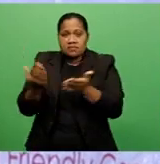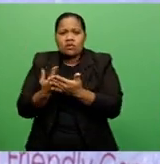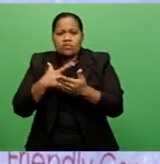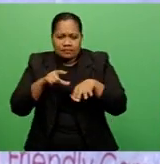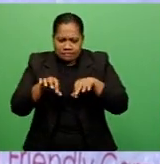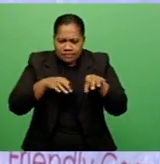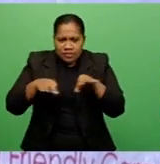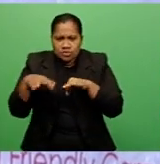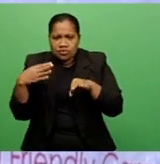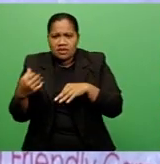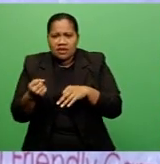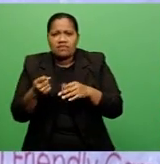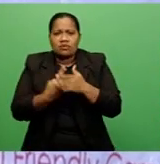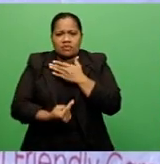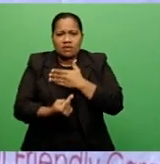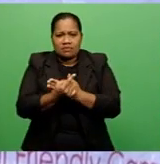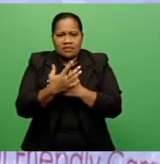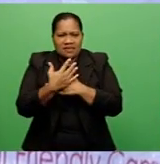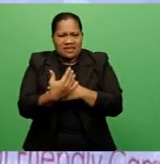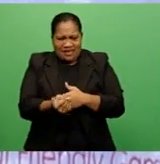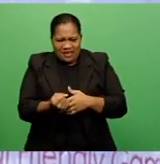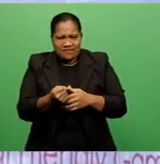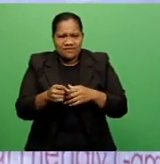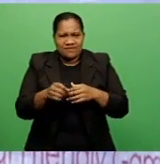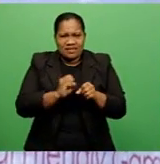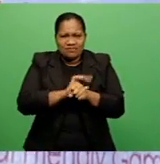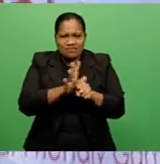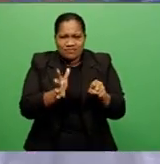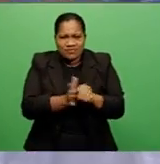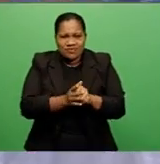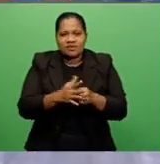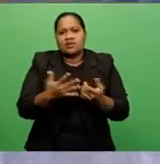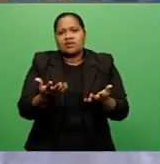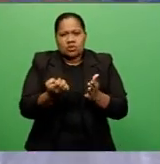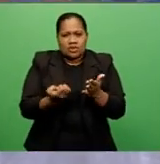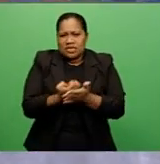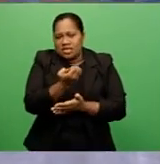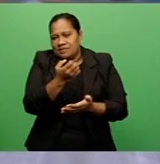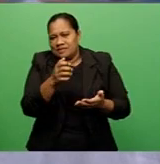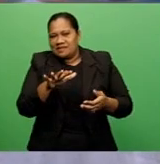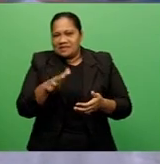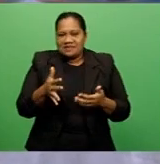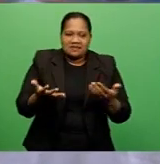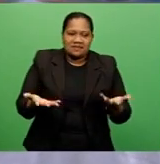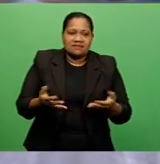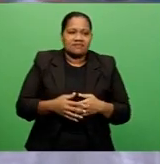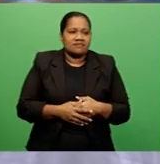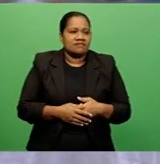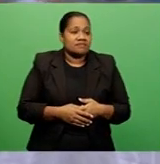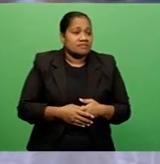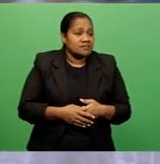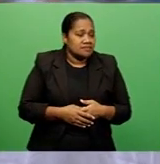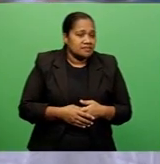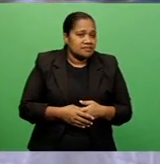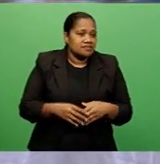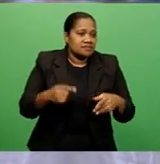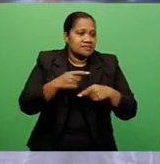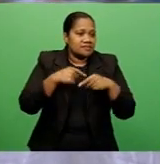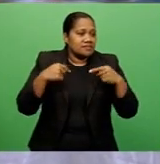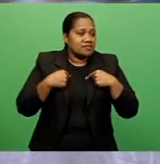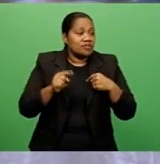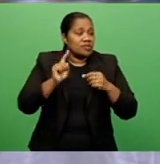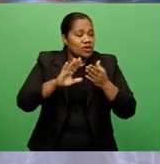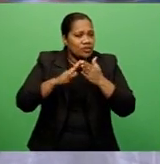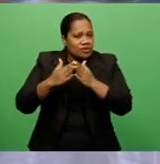it has cost us dearly in human life and economic gain as well. We are also one community of region and we